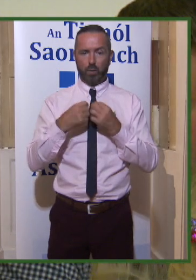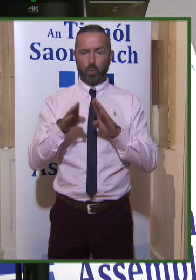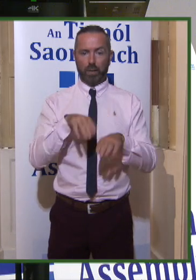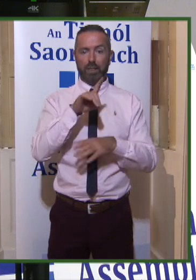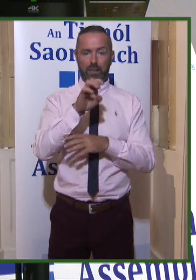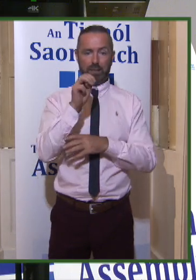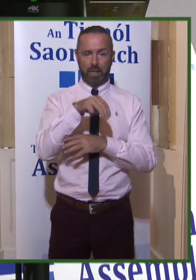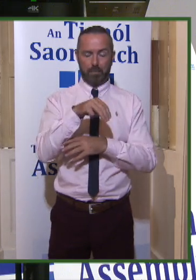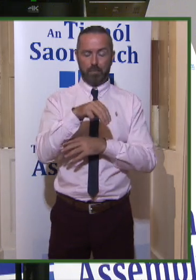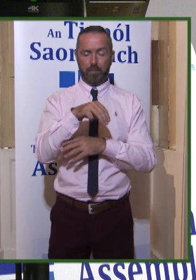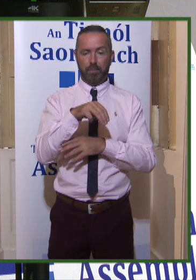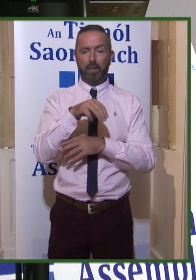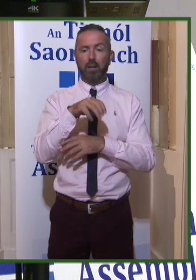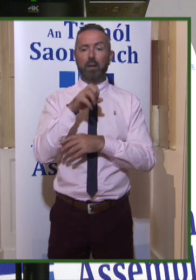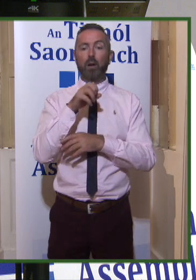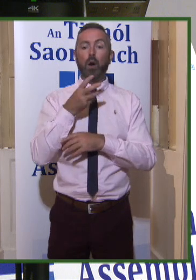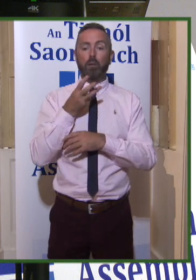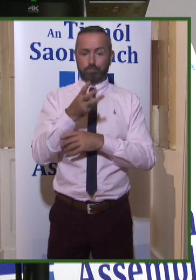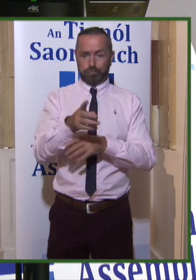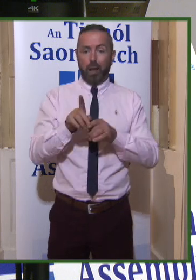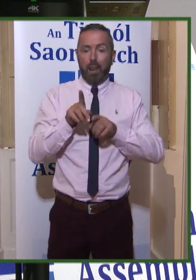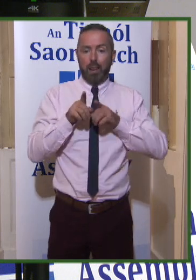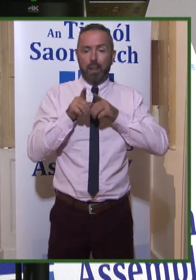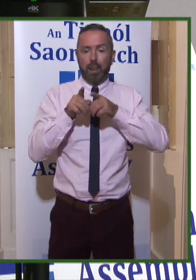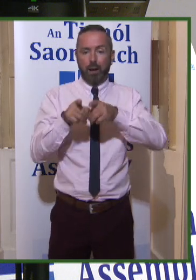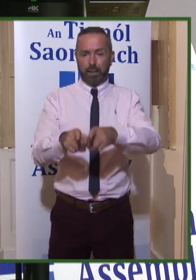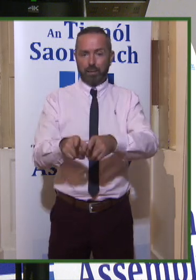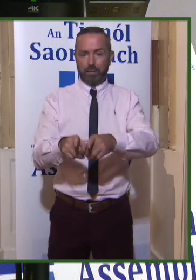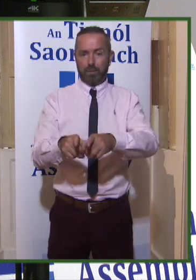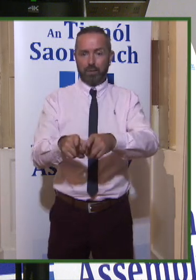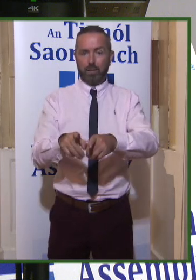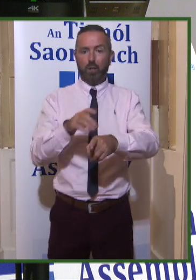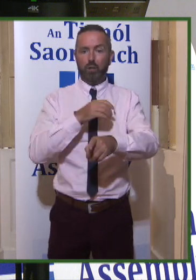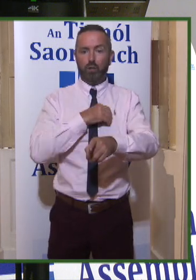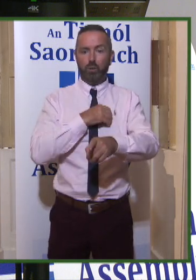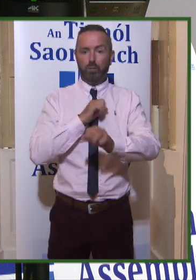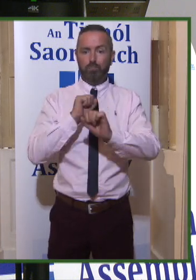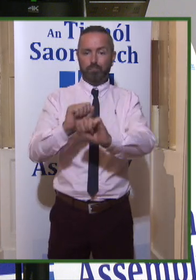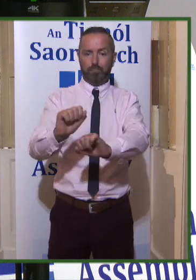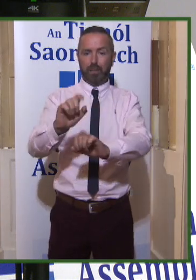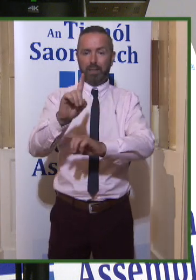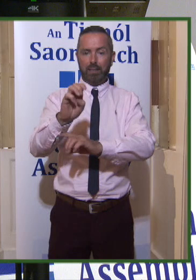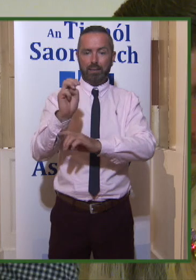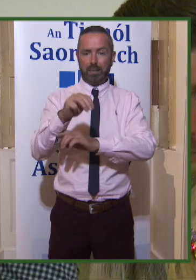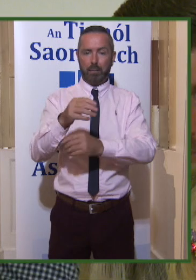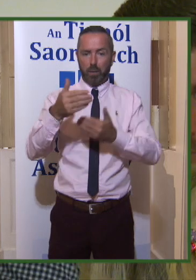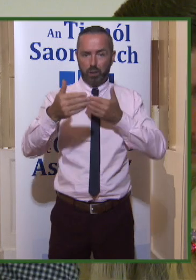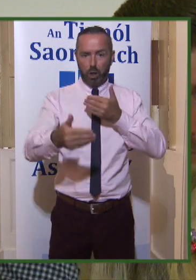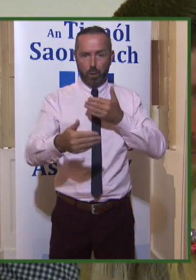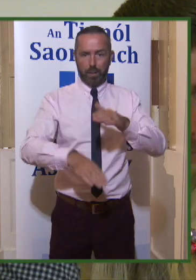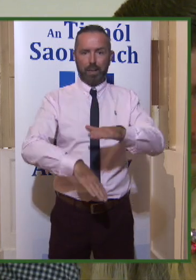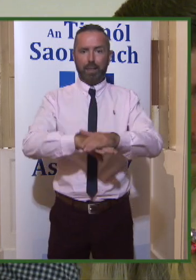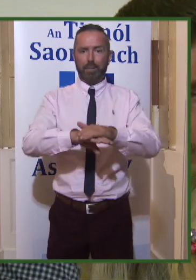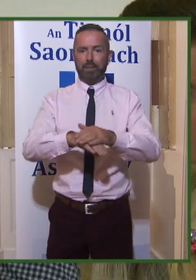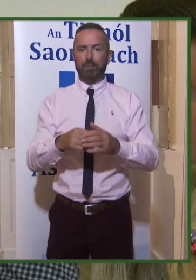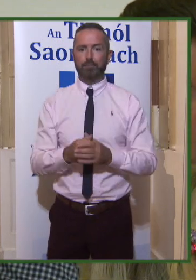Mayor. Yep. Are aligned to the directly elected Mayor's term limit.